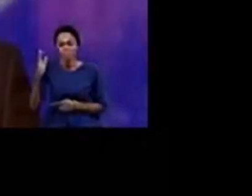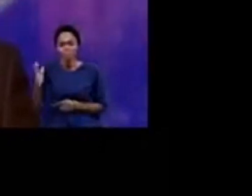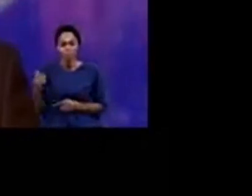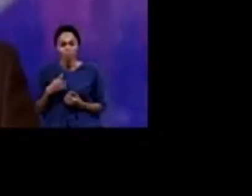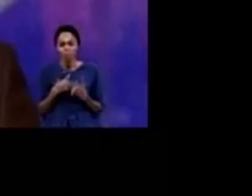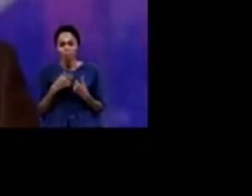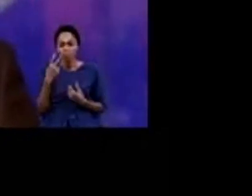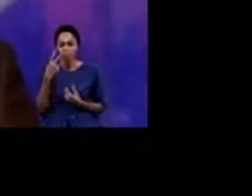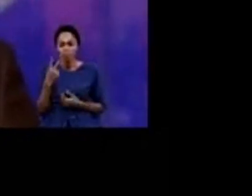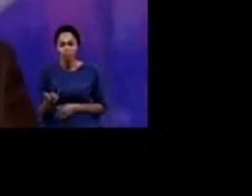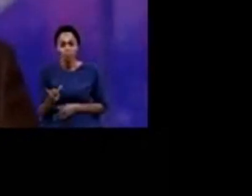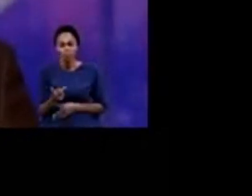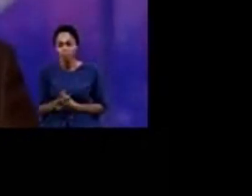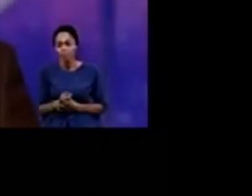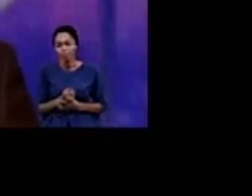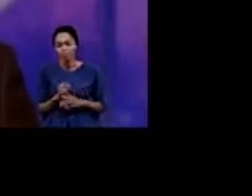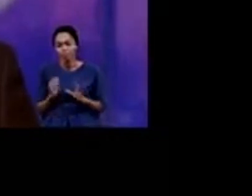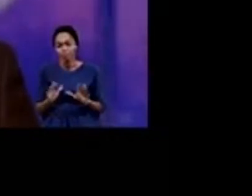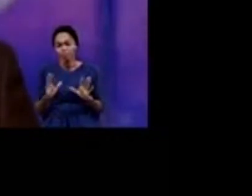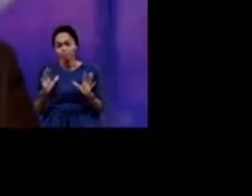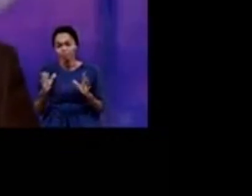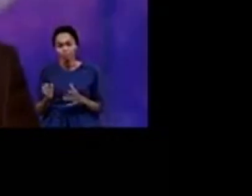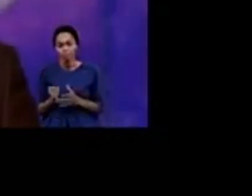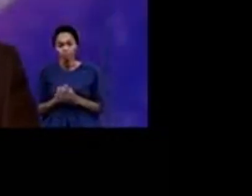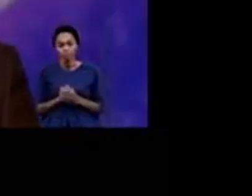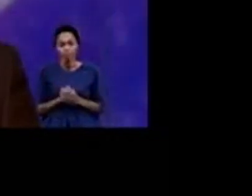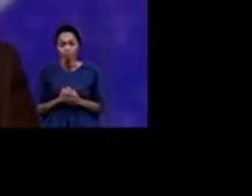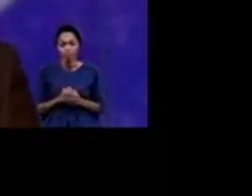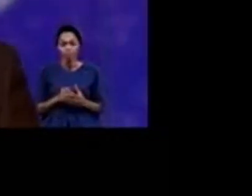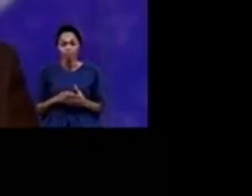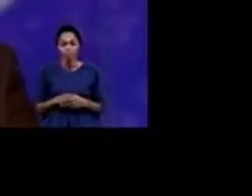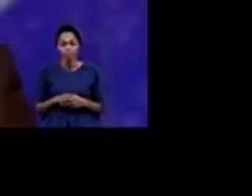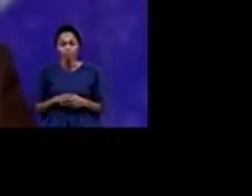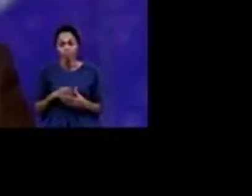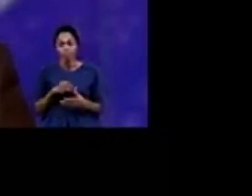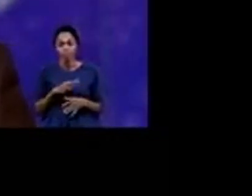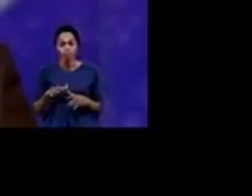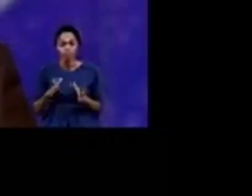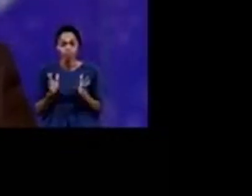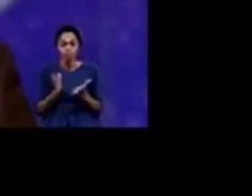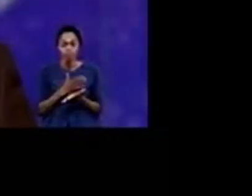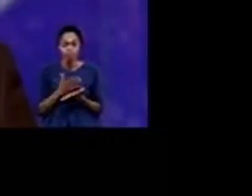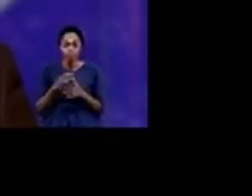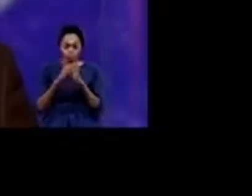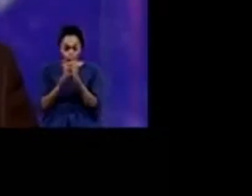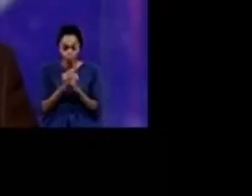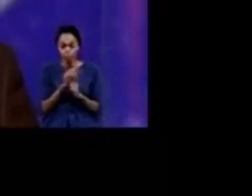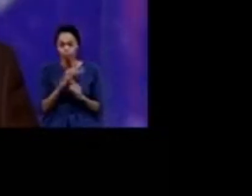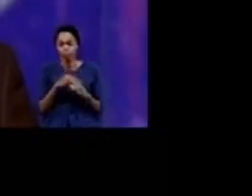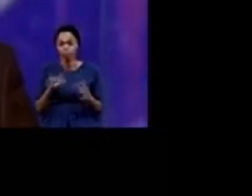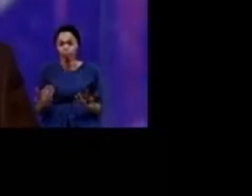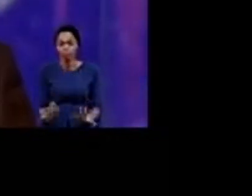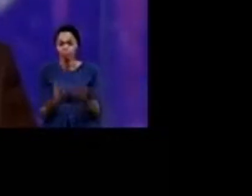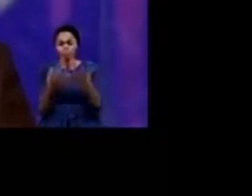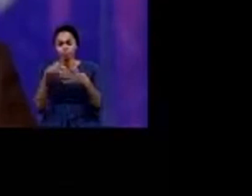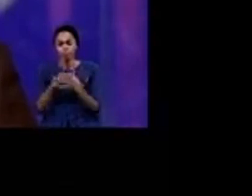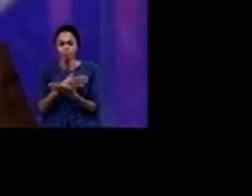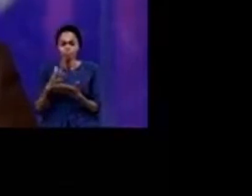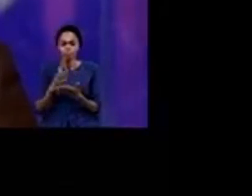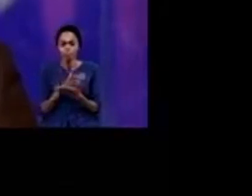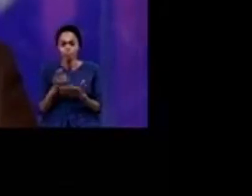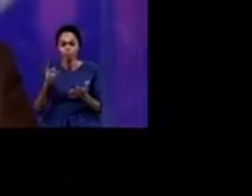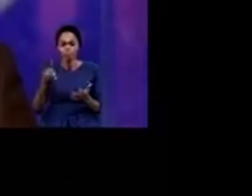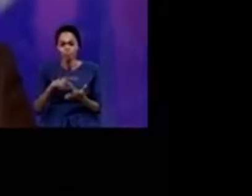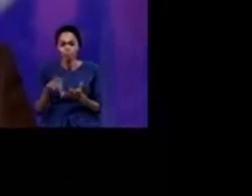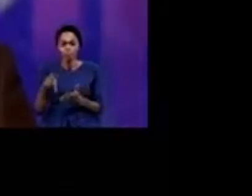move in mighty ways in response to our worship and sacrifice of praise. As Psalm 22:3 boldly